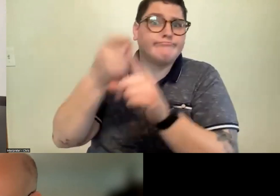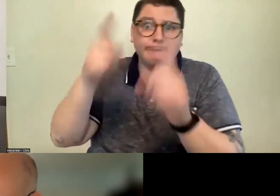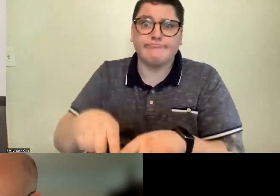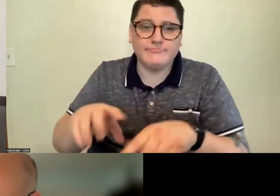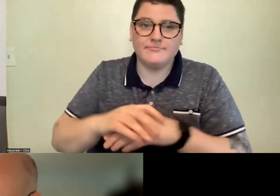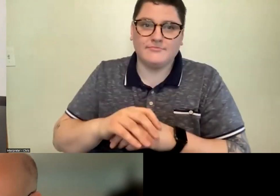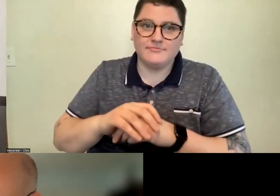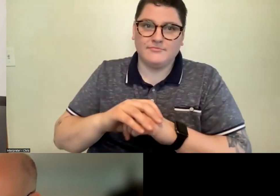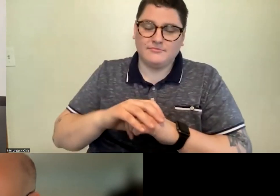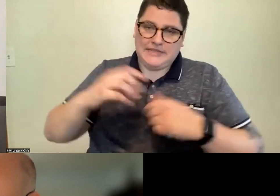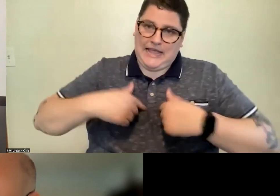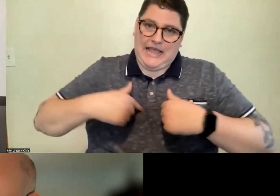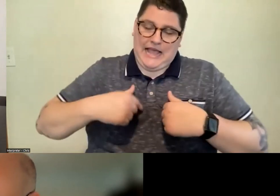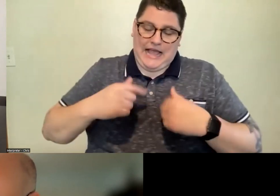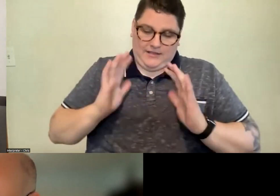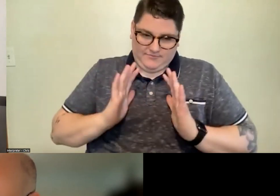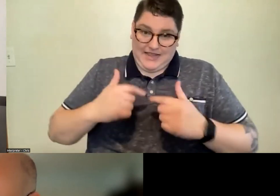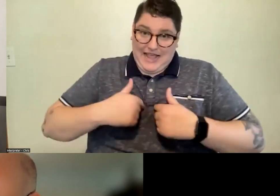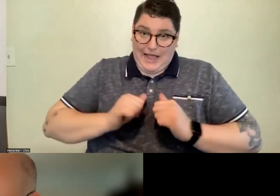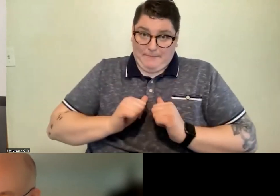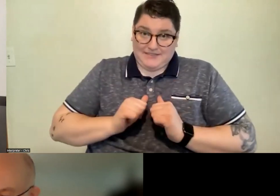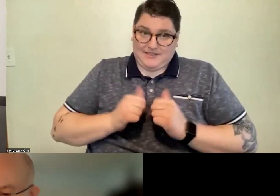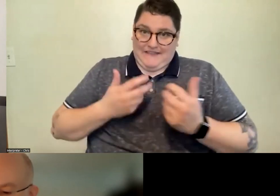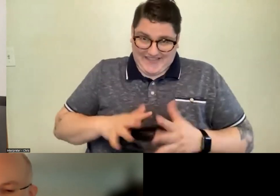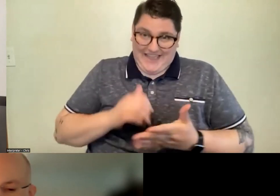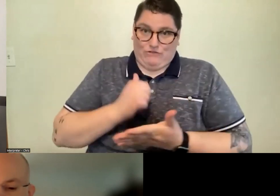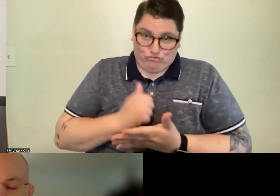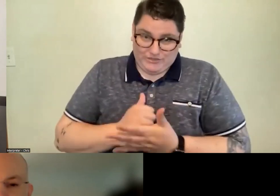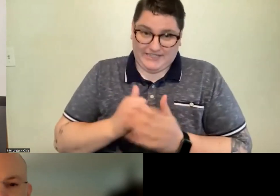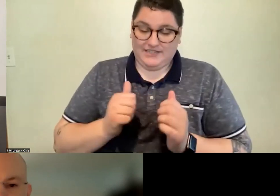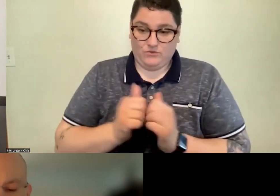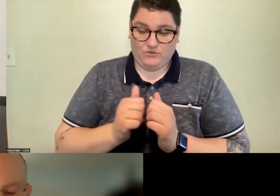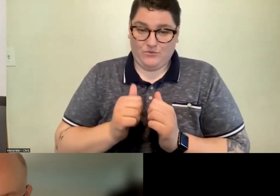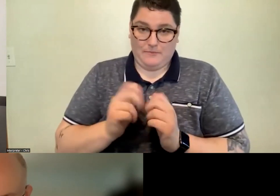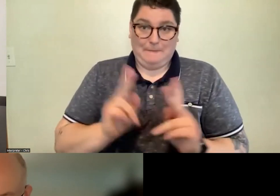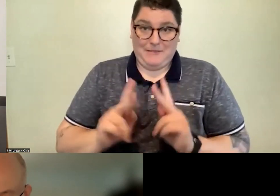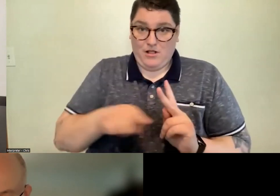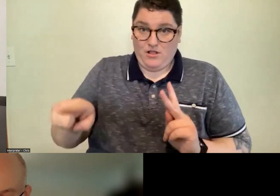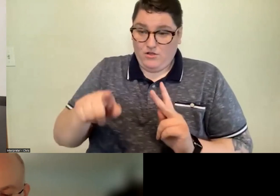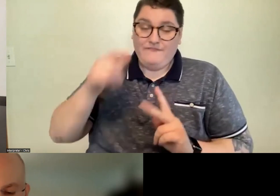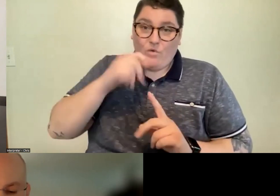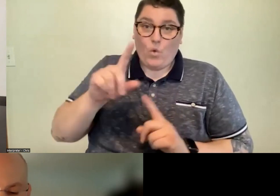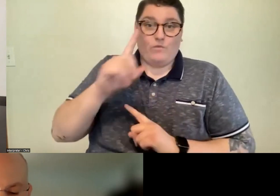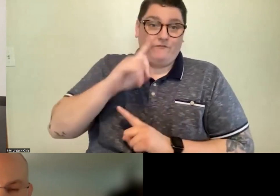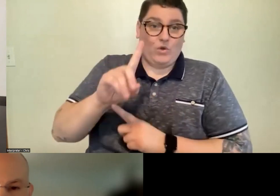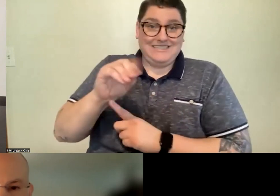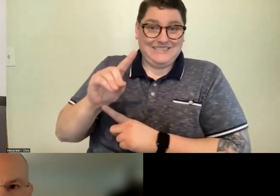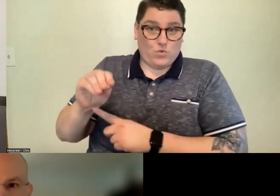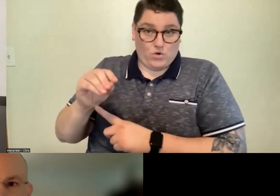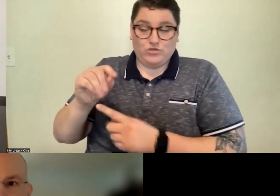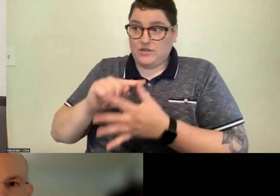all humbleness that I myself have treated people at times for months for disorders that I thought that they